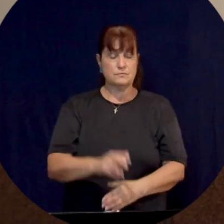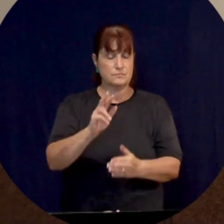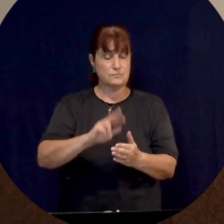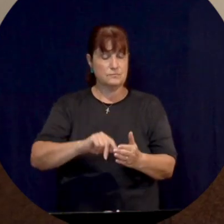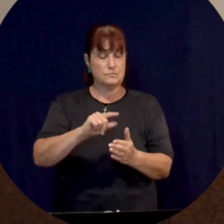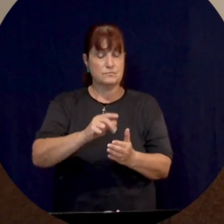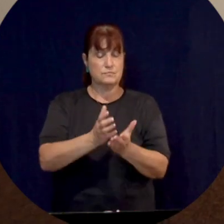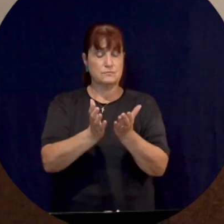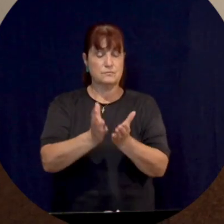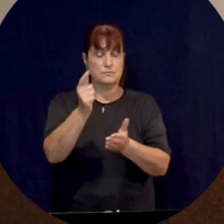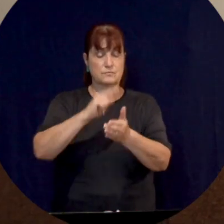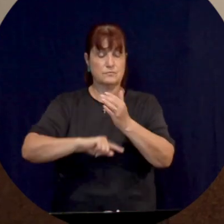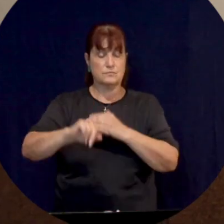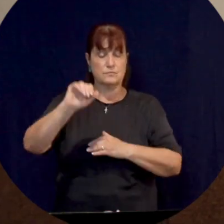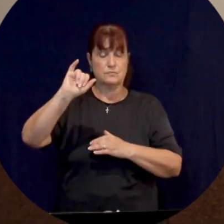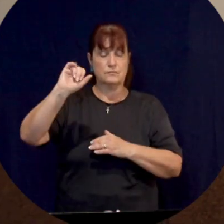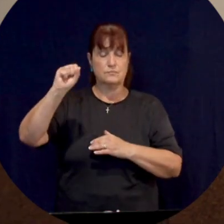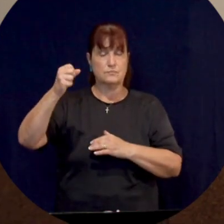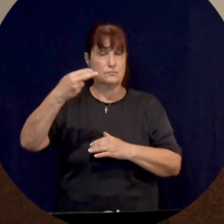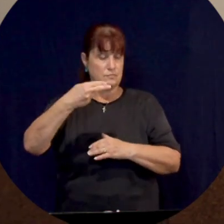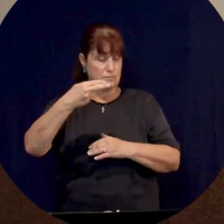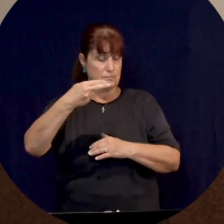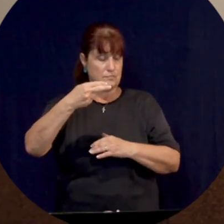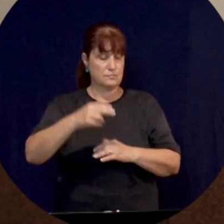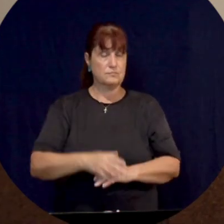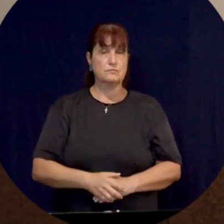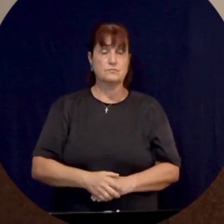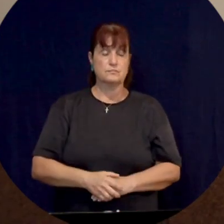Amen. A reading from the book of the prophet Isaiah.